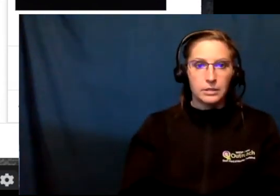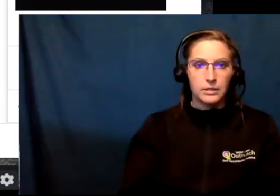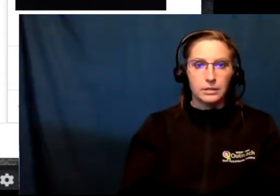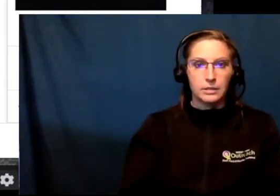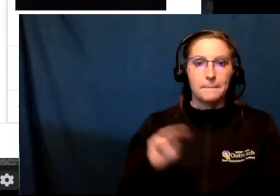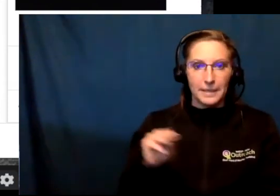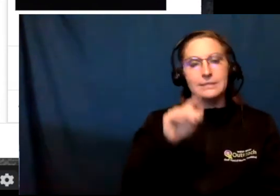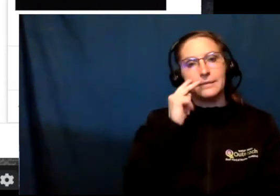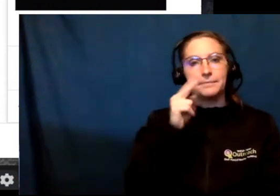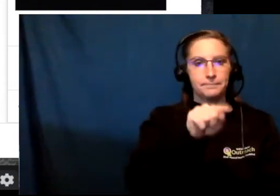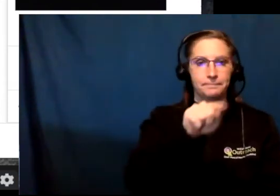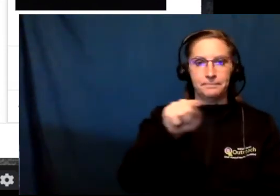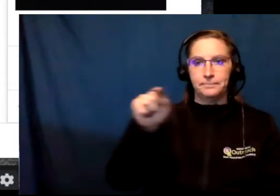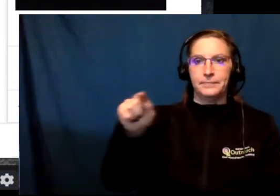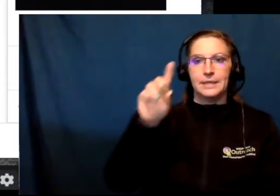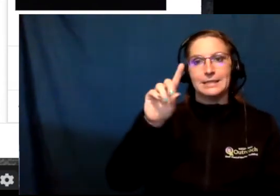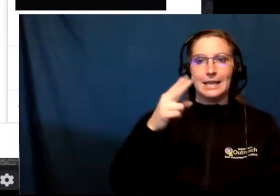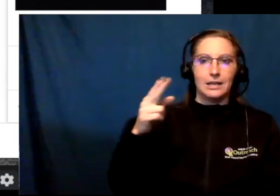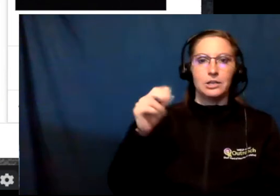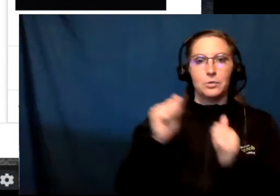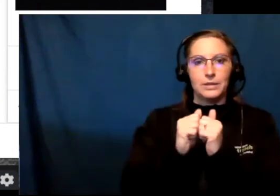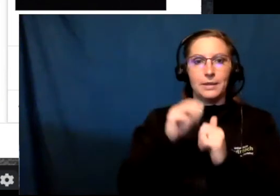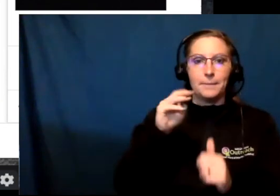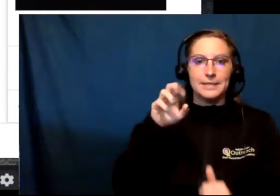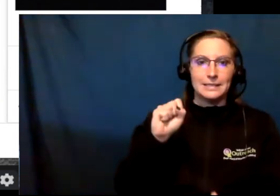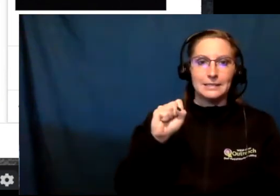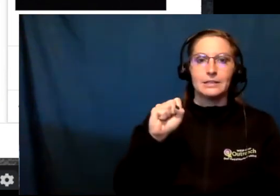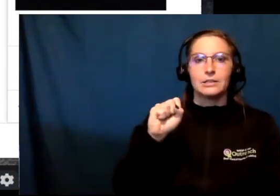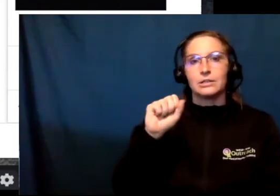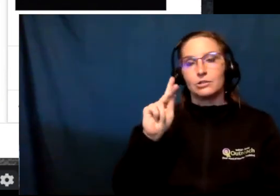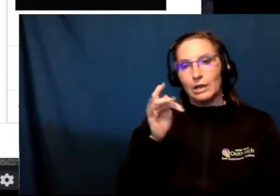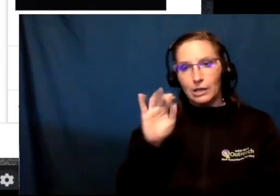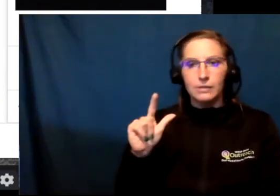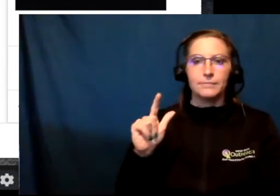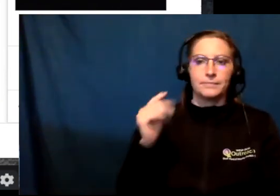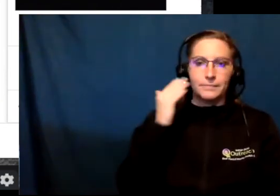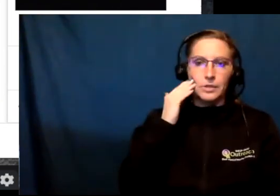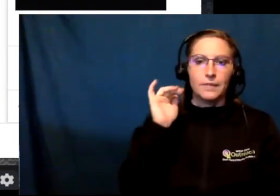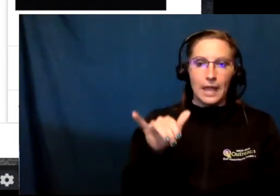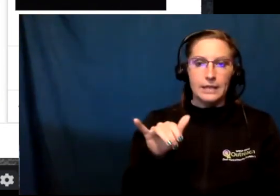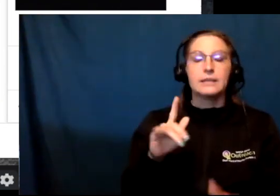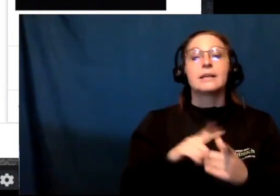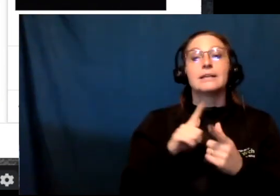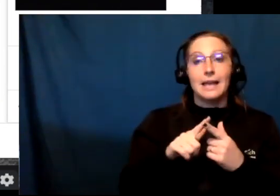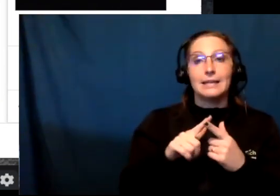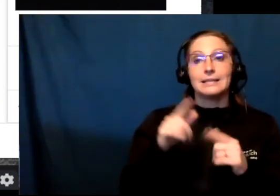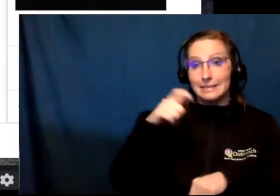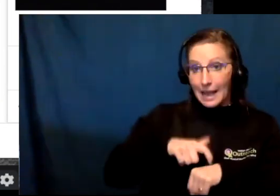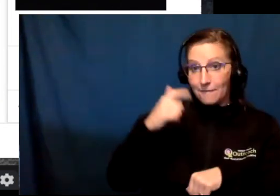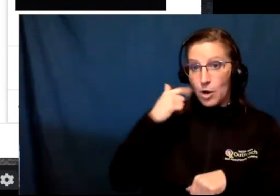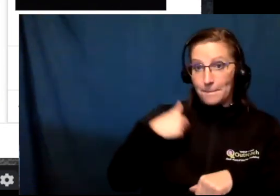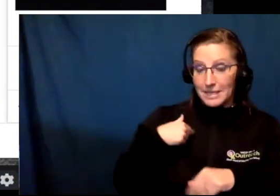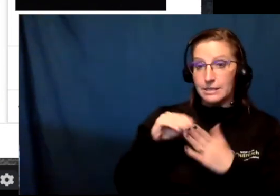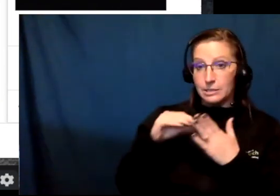Monday. Yep, so here it is, DHH with Mrs. Kregel, DHH with Mrs. Kregel, so on and so forth. So then when it's time for me and my student to log